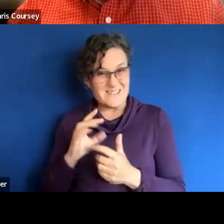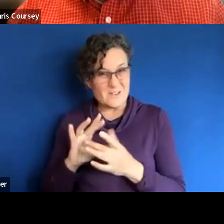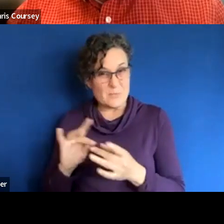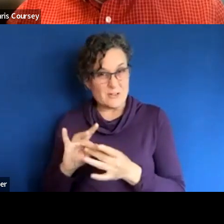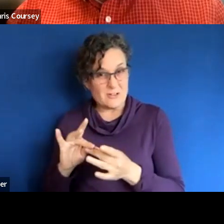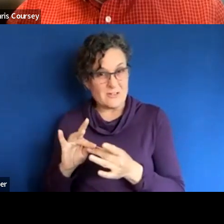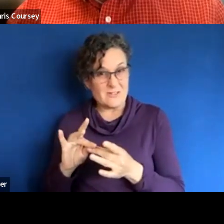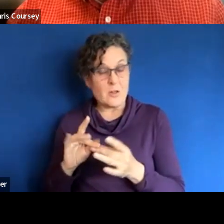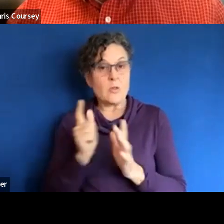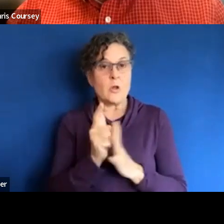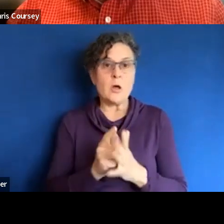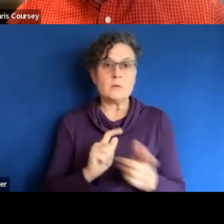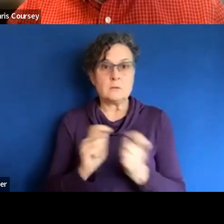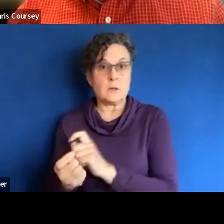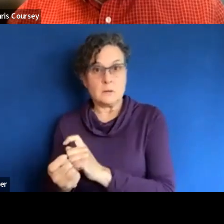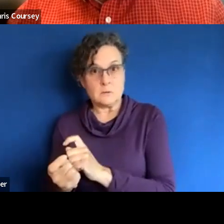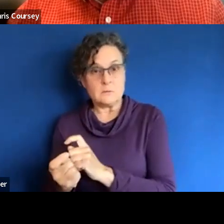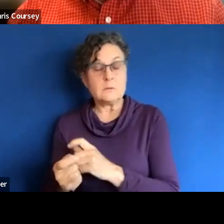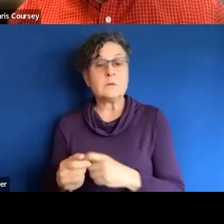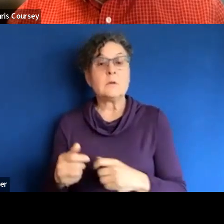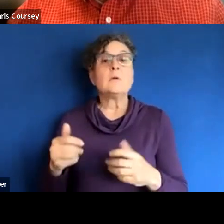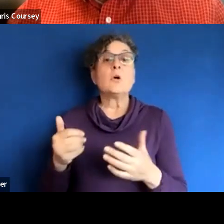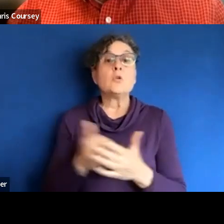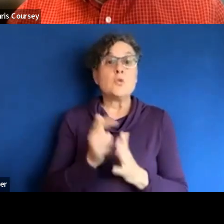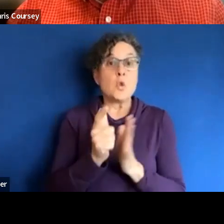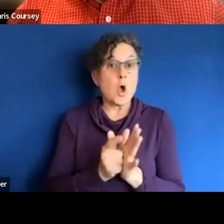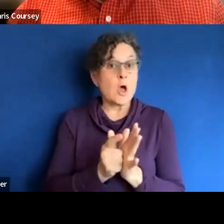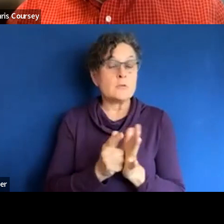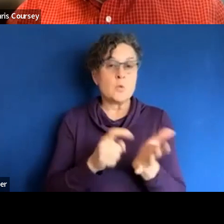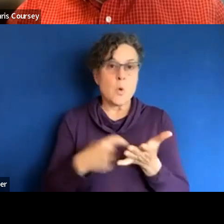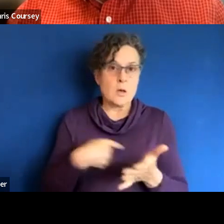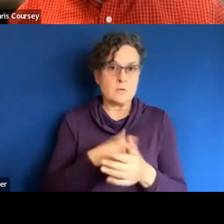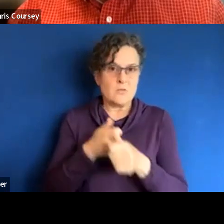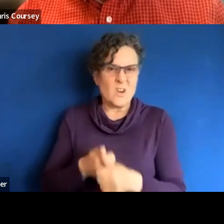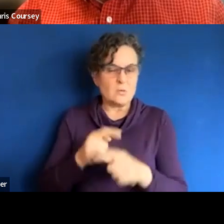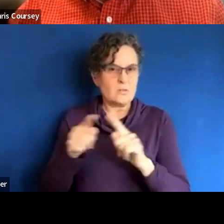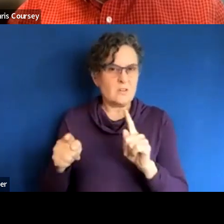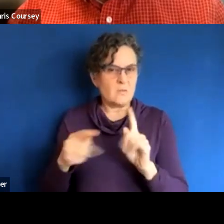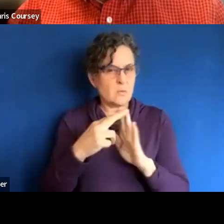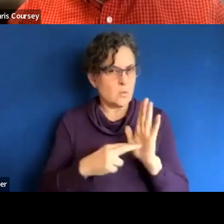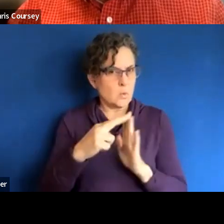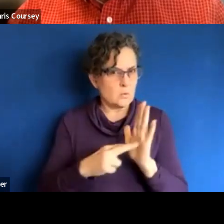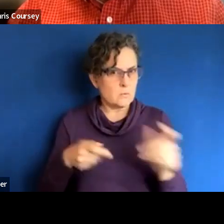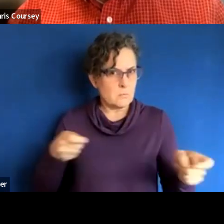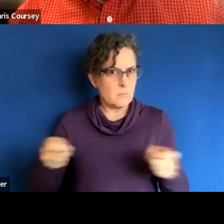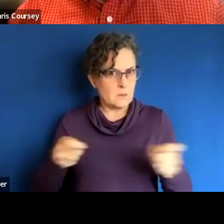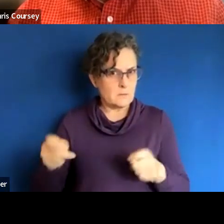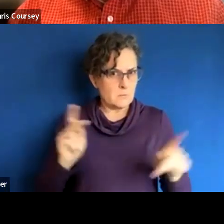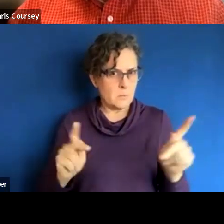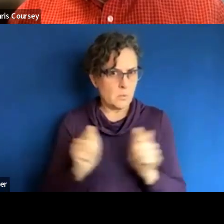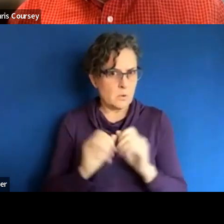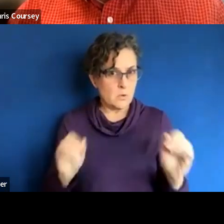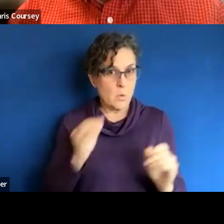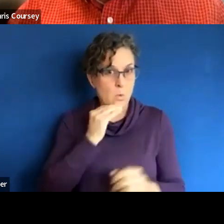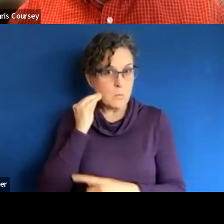laws have changed, and they've changed the entire dynamic of how homelessness is managed. For 30 plus years, homelessness was managed in a way